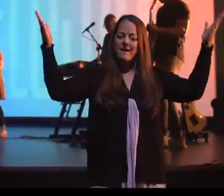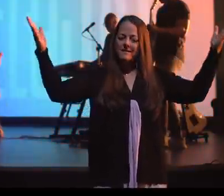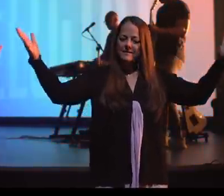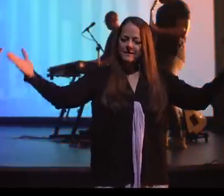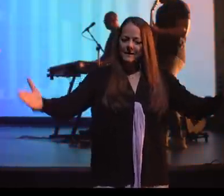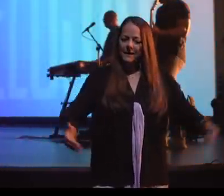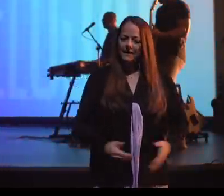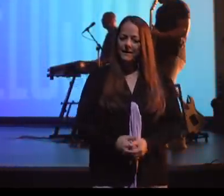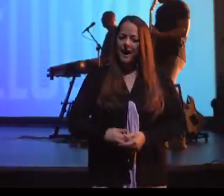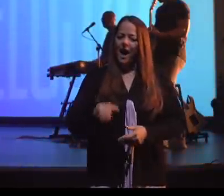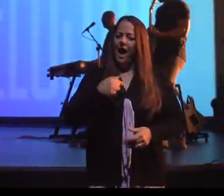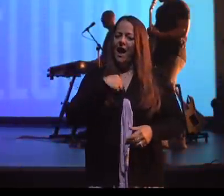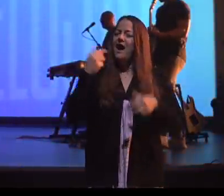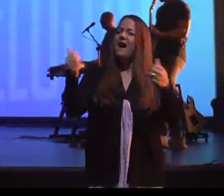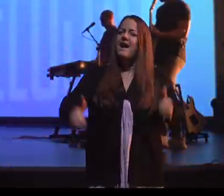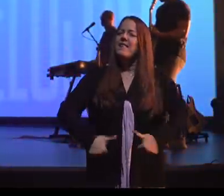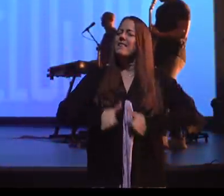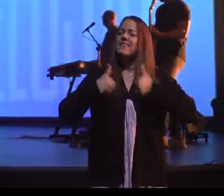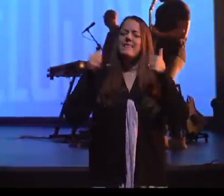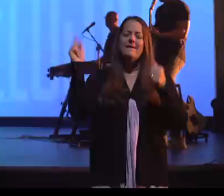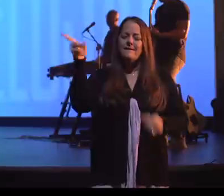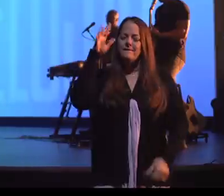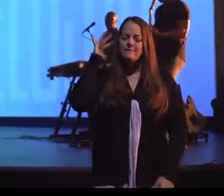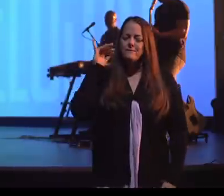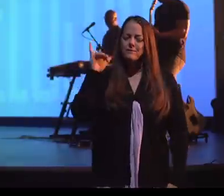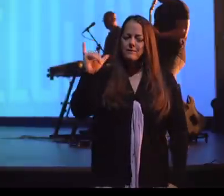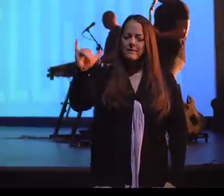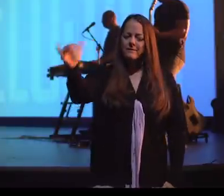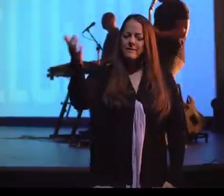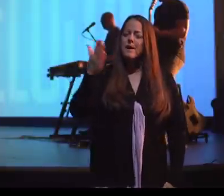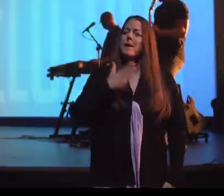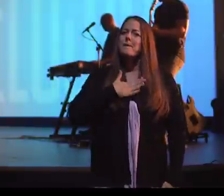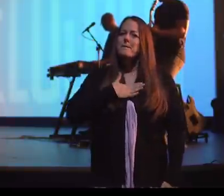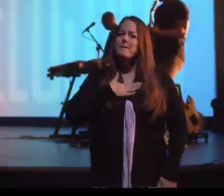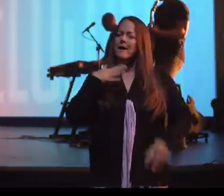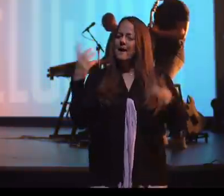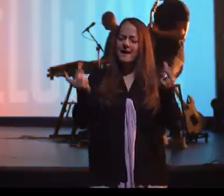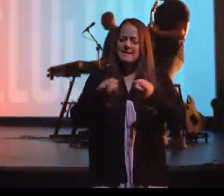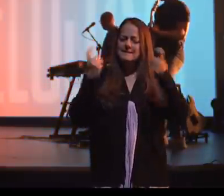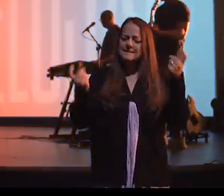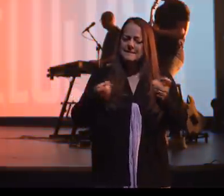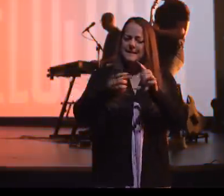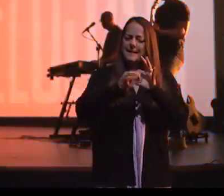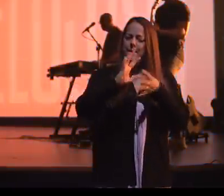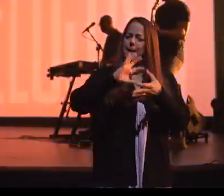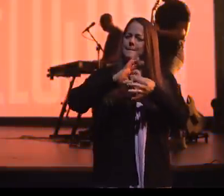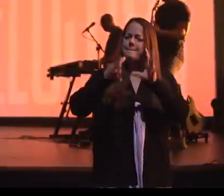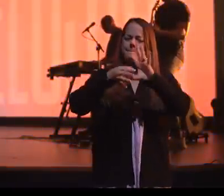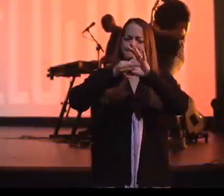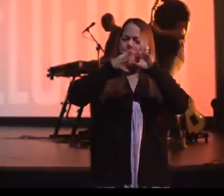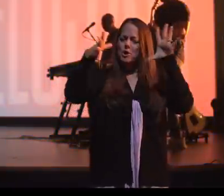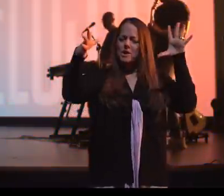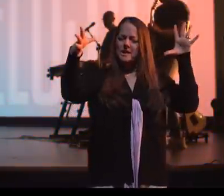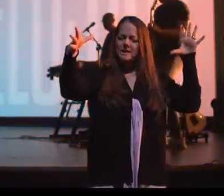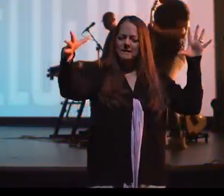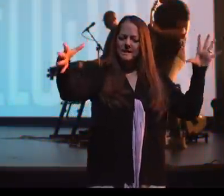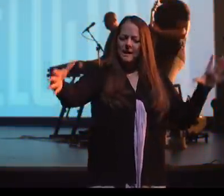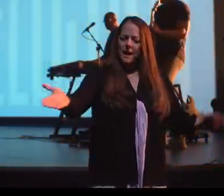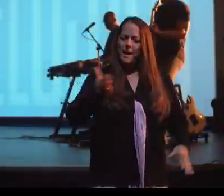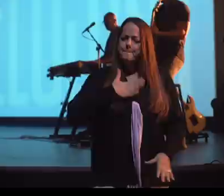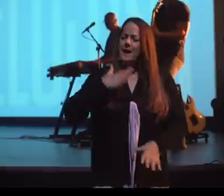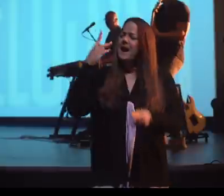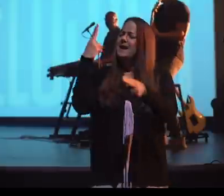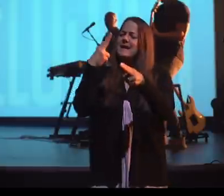Hallelujah, death has lost its grip on me. You have broken every chain.